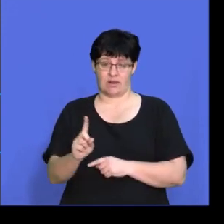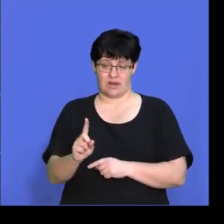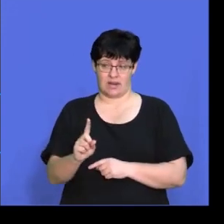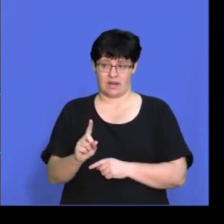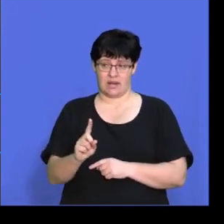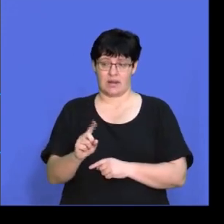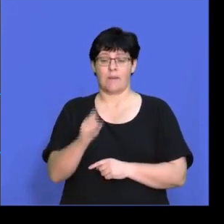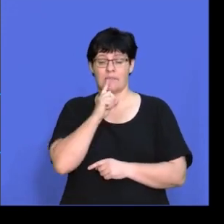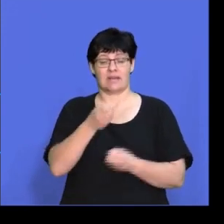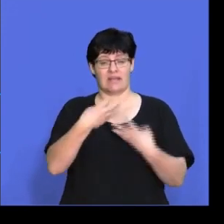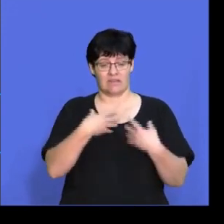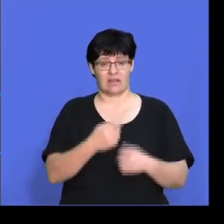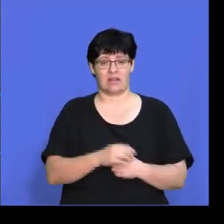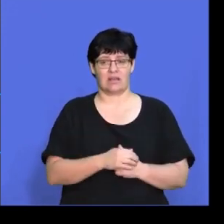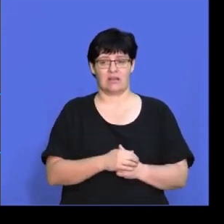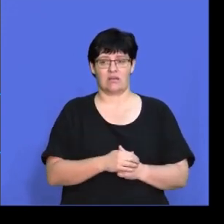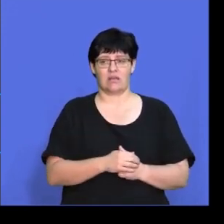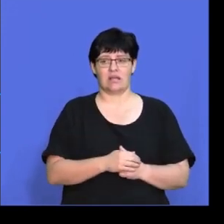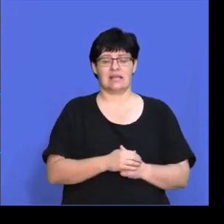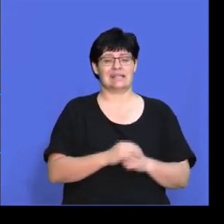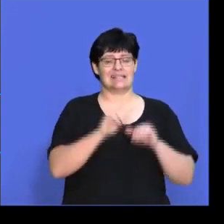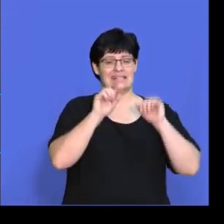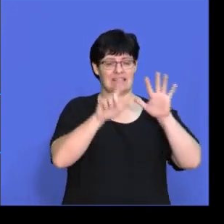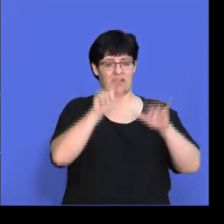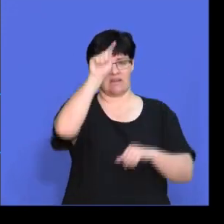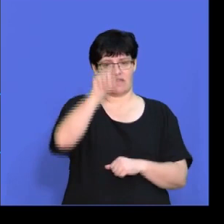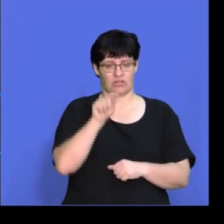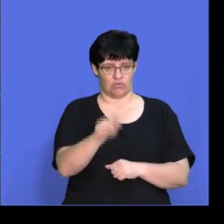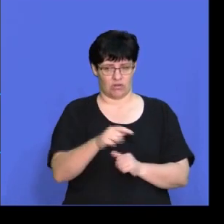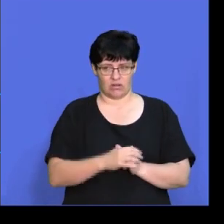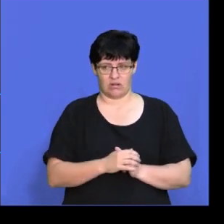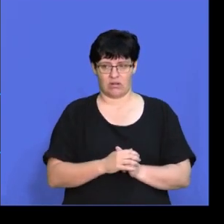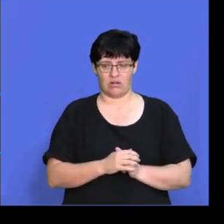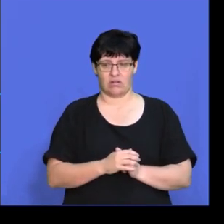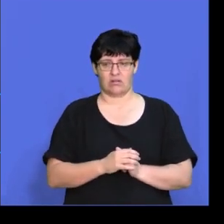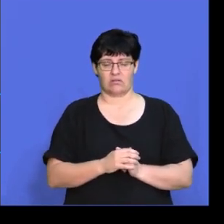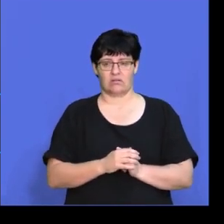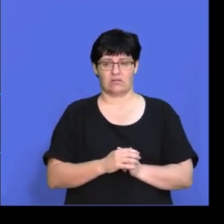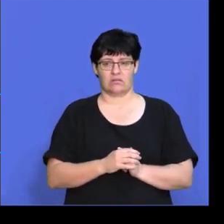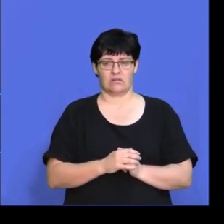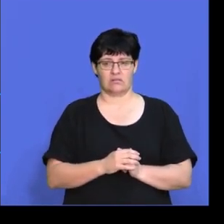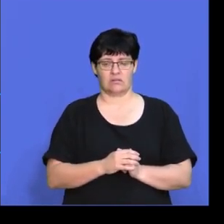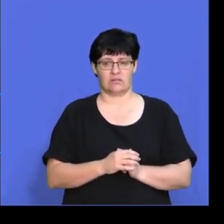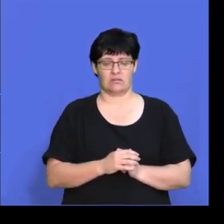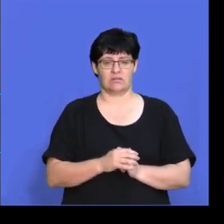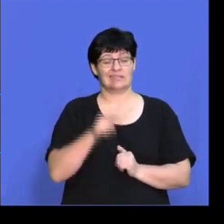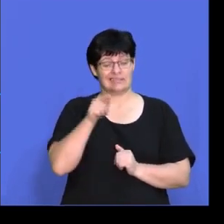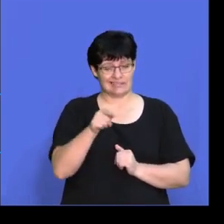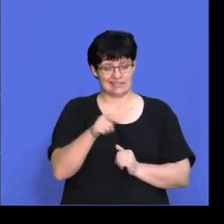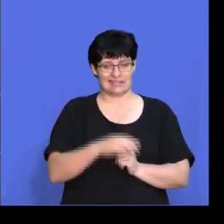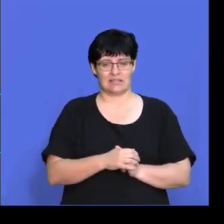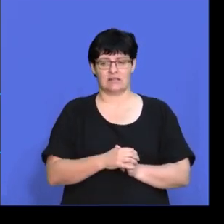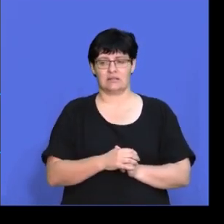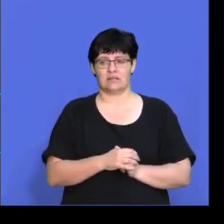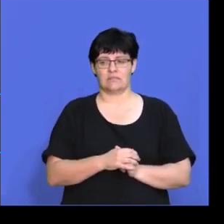and hopefully you know that that gives you 7 factorial. So 7 times 6 times 5 times 4 times 3 times